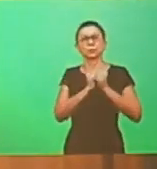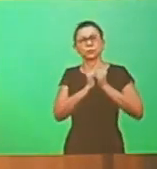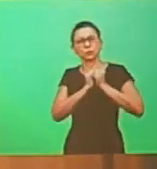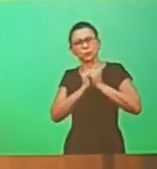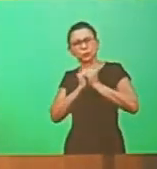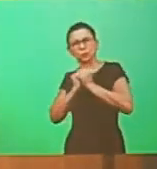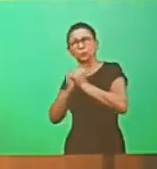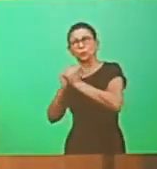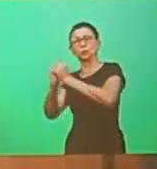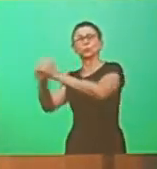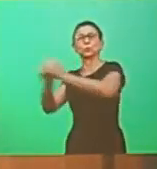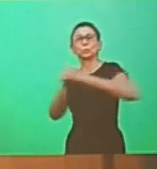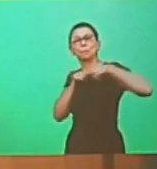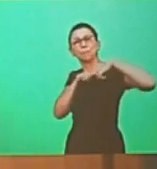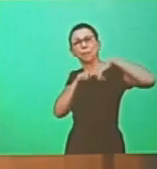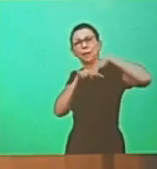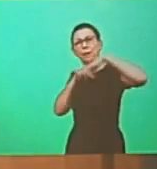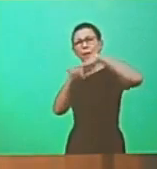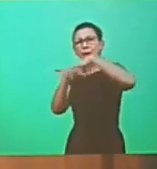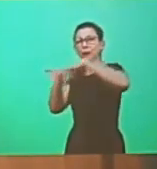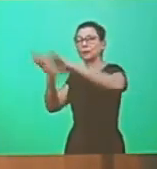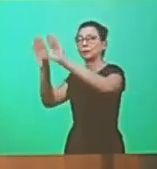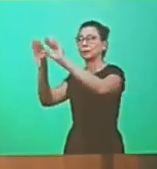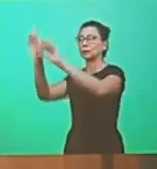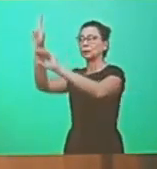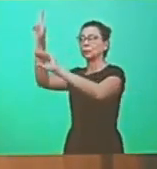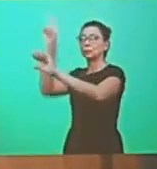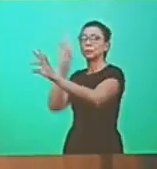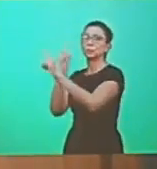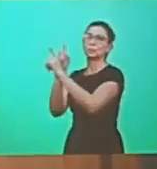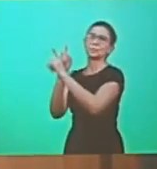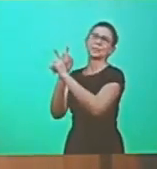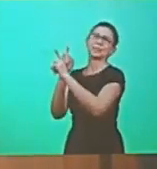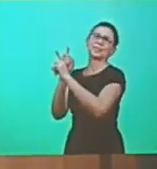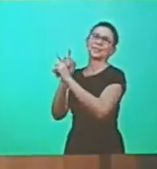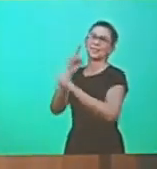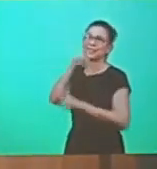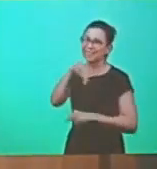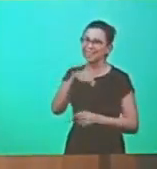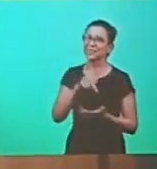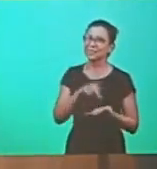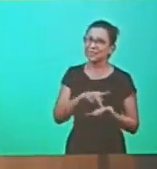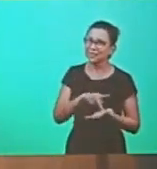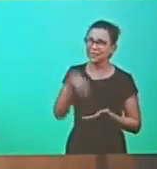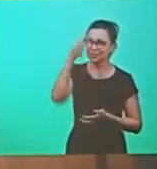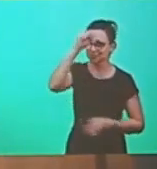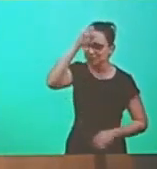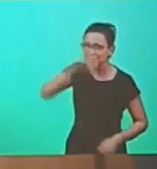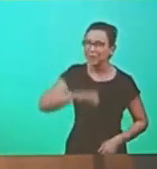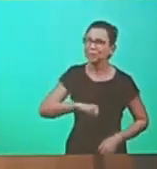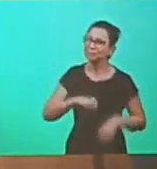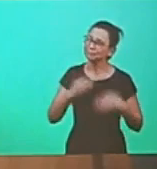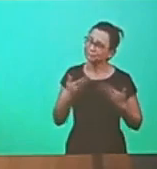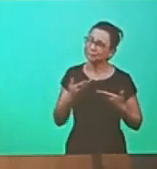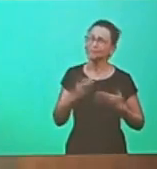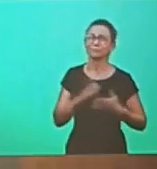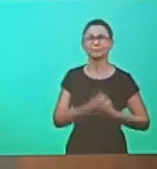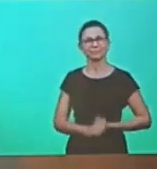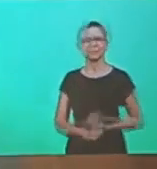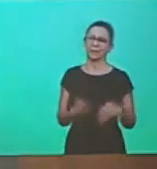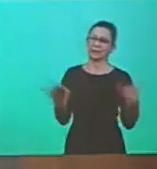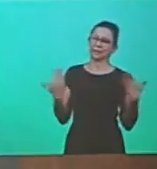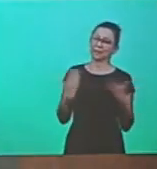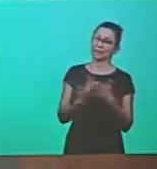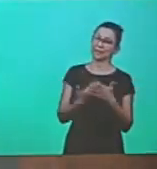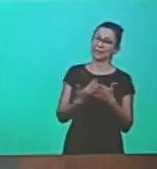and we will go to heaven with God. We're going to meet him in the clouds. Isn't this what we